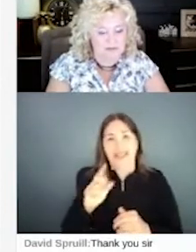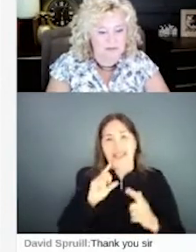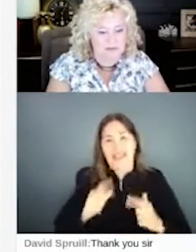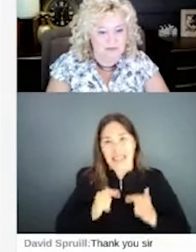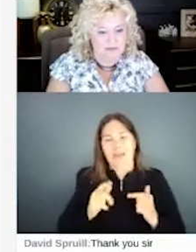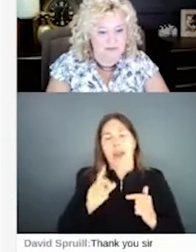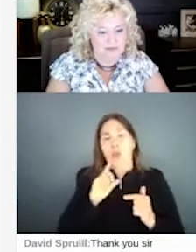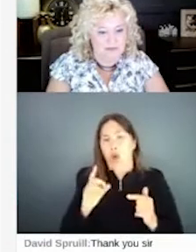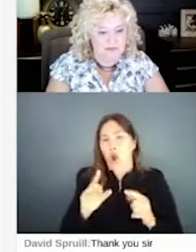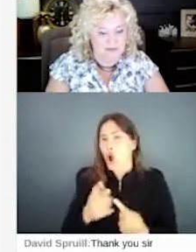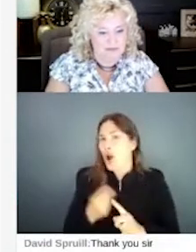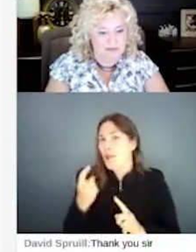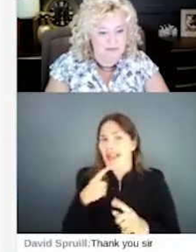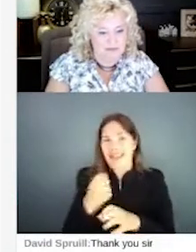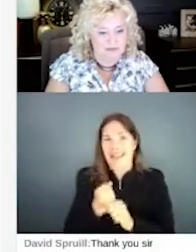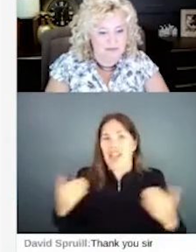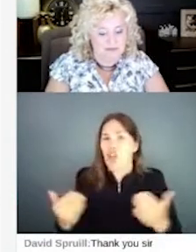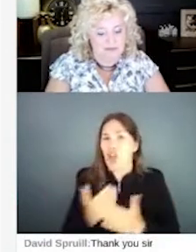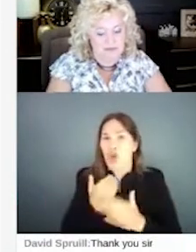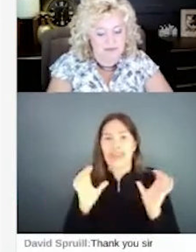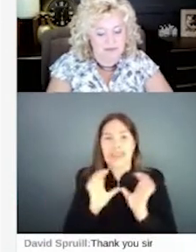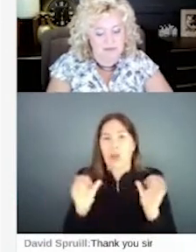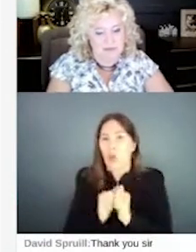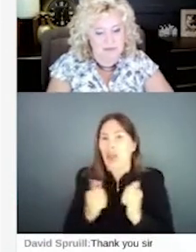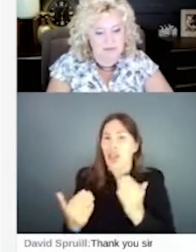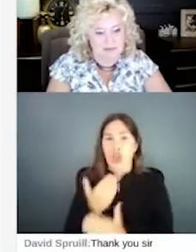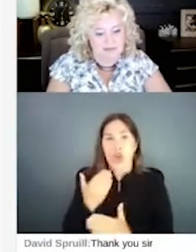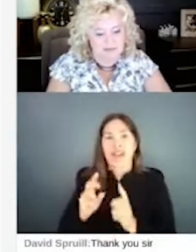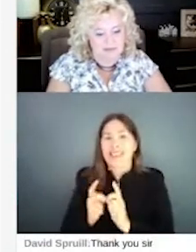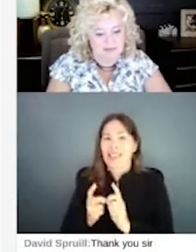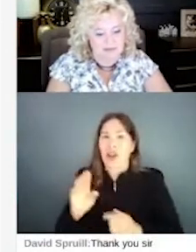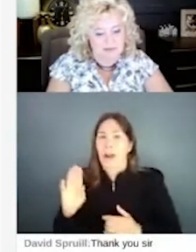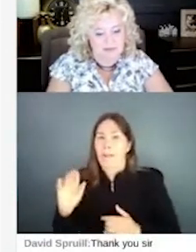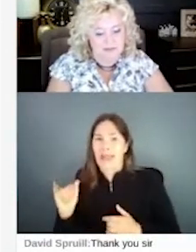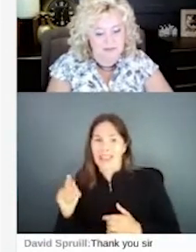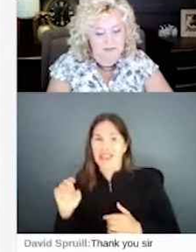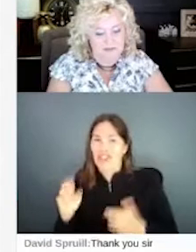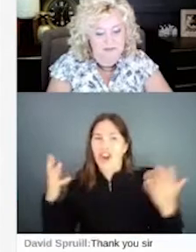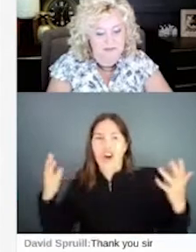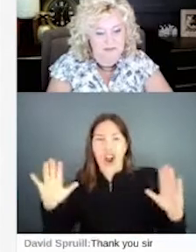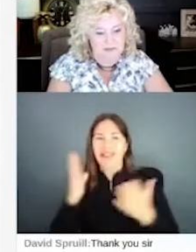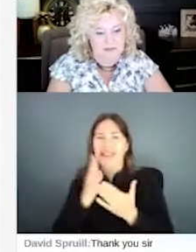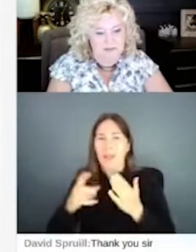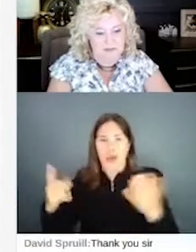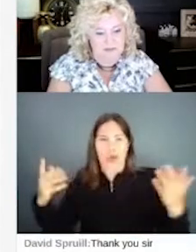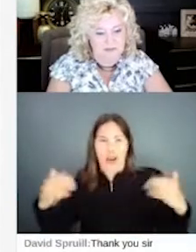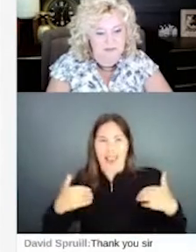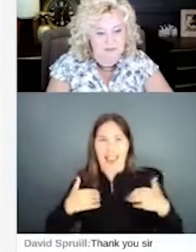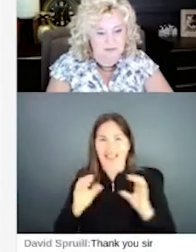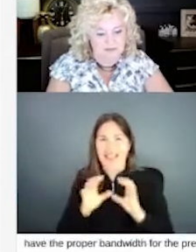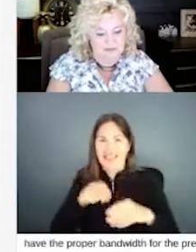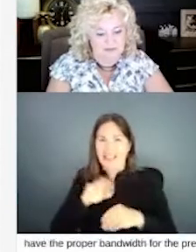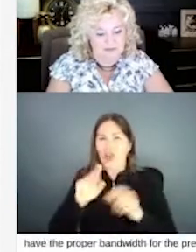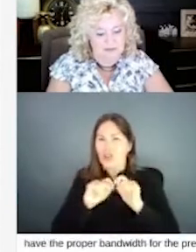new certificate and a new digital badge. So you teachers that have already earned it, you probably already have your certificate in your transcript